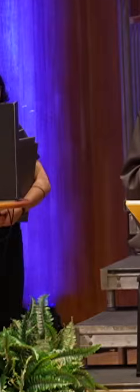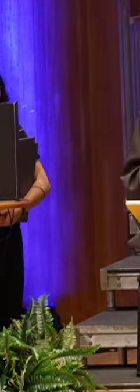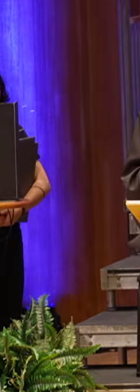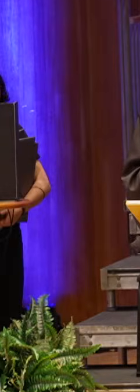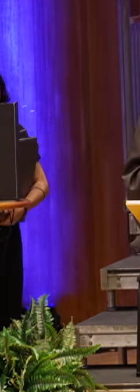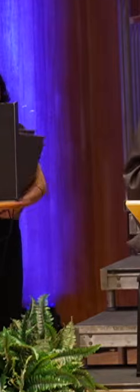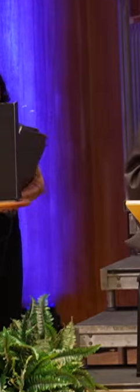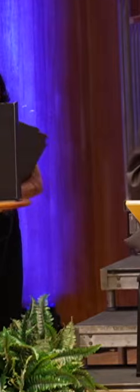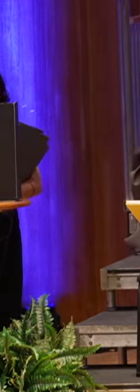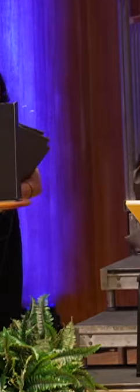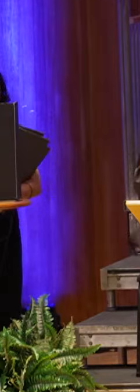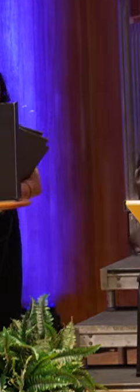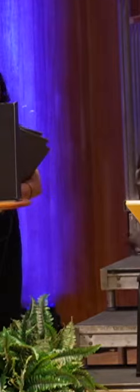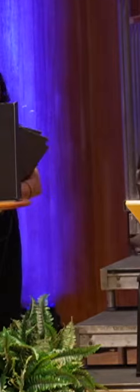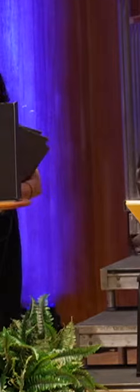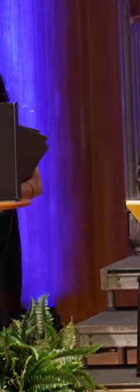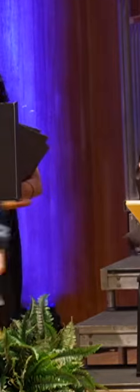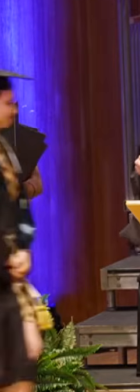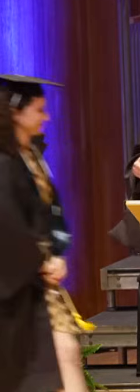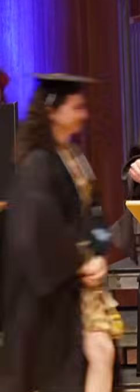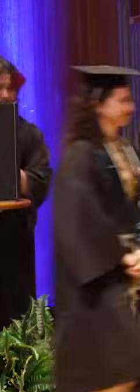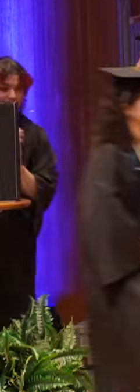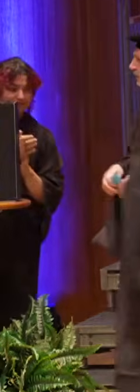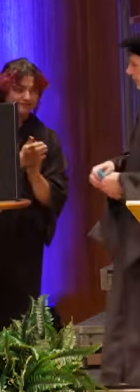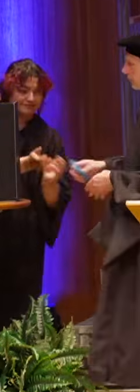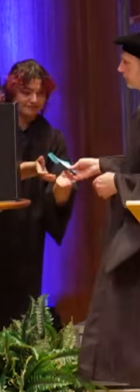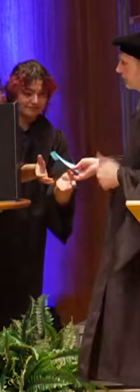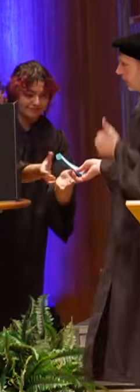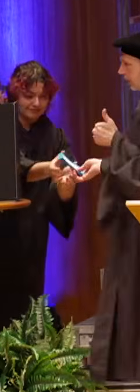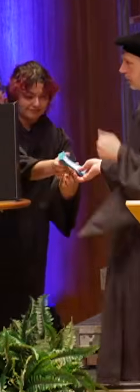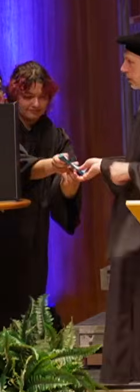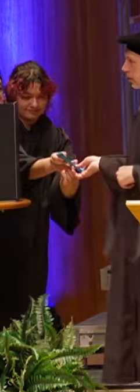Miranda Curas, summa cum laude.